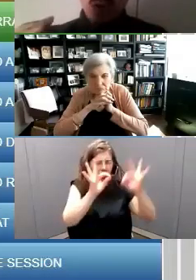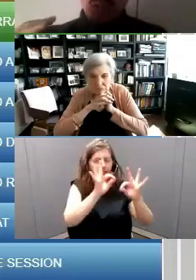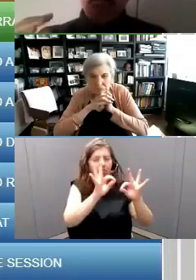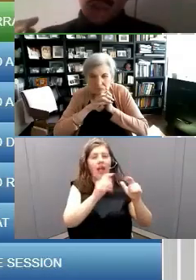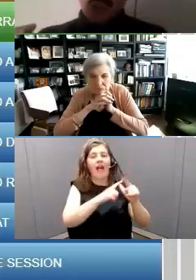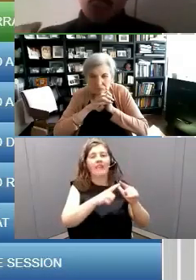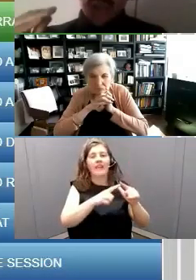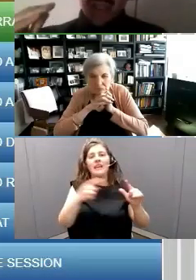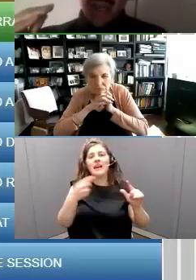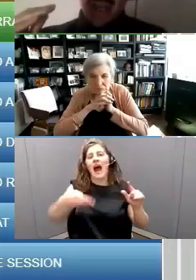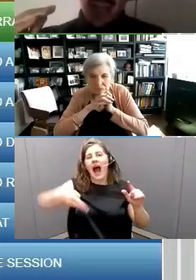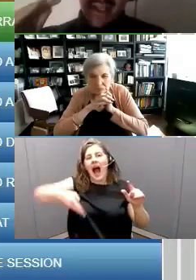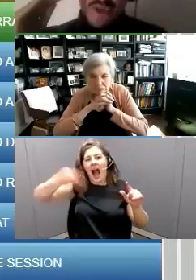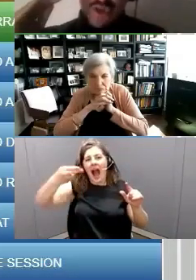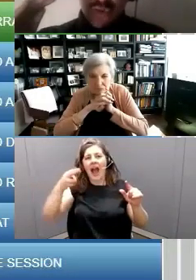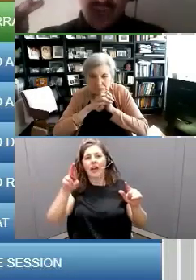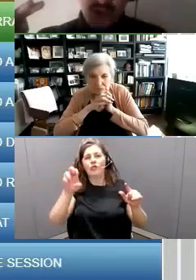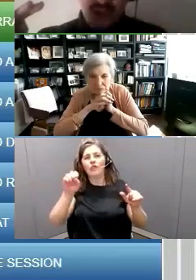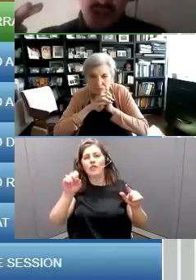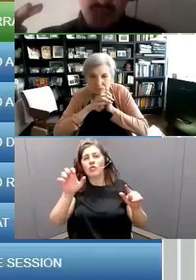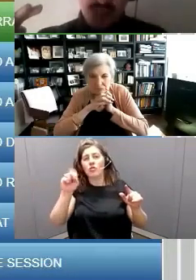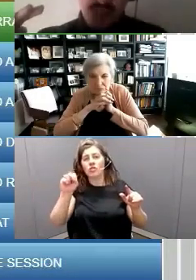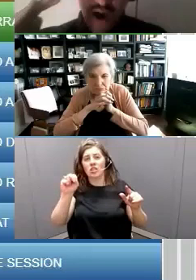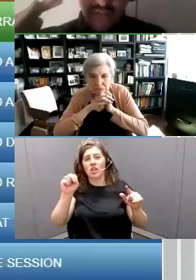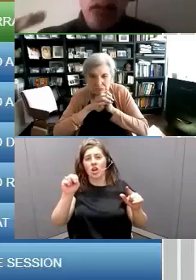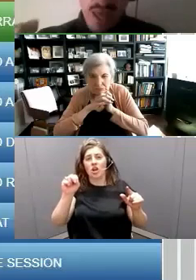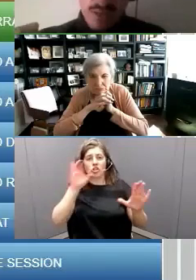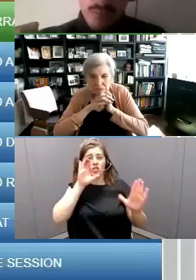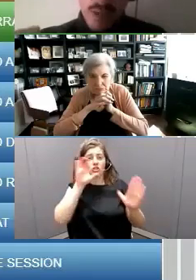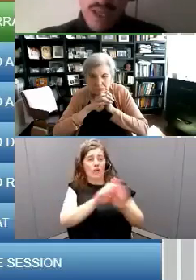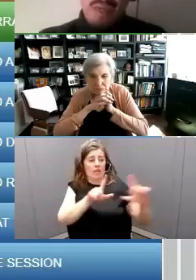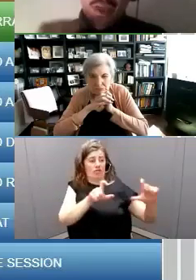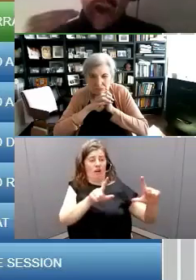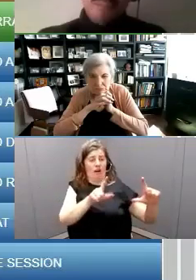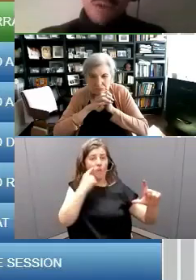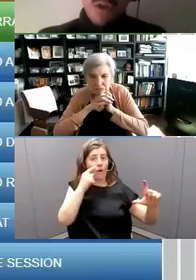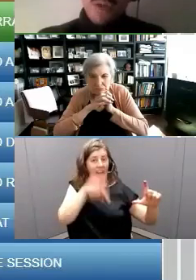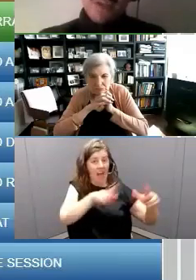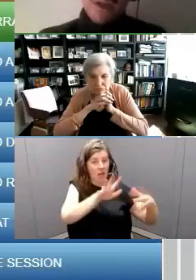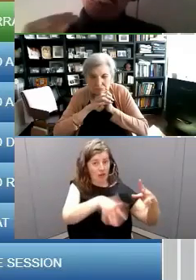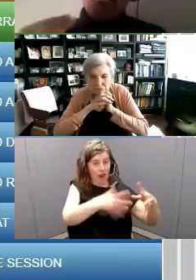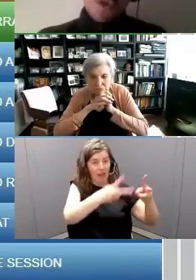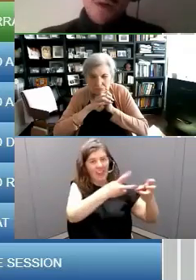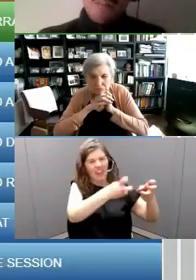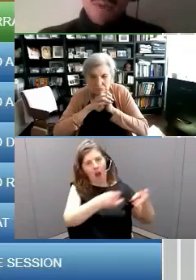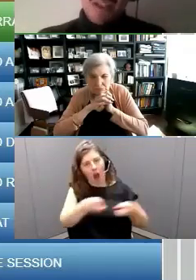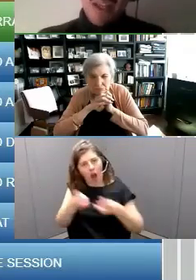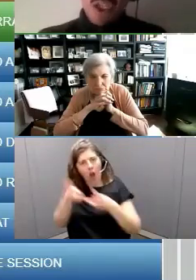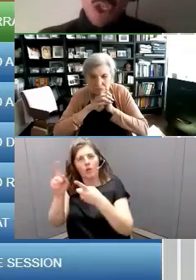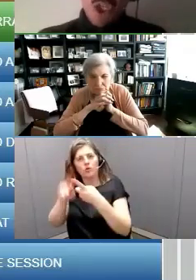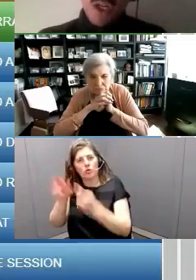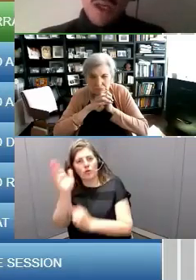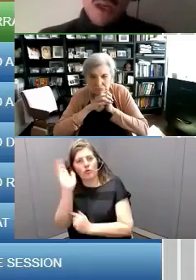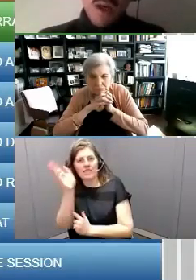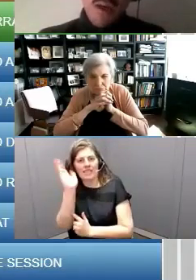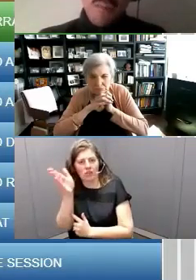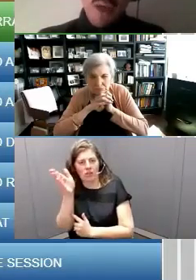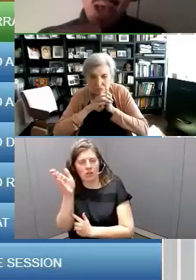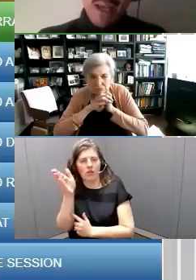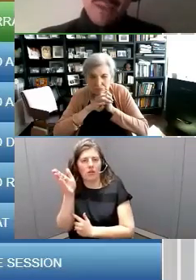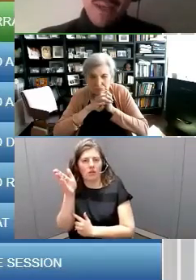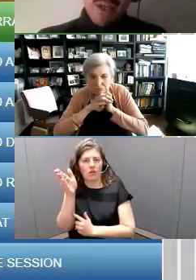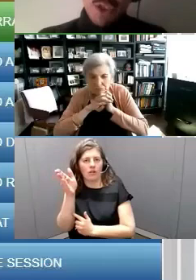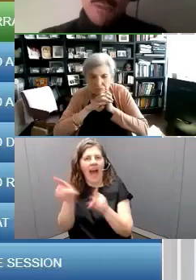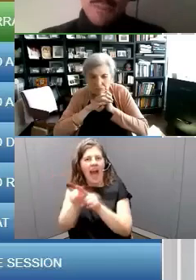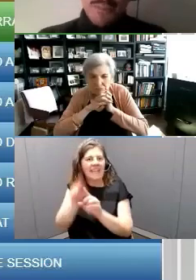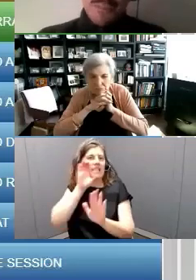a high resolution dedicated screen grab of that and then upload it to your presentation